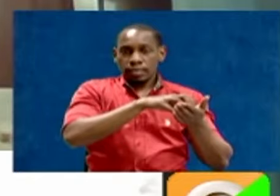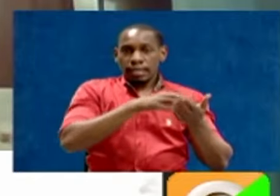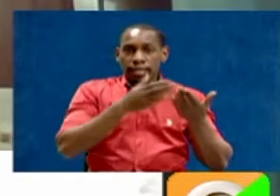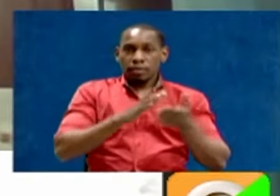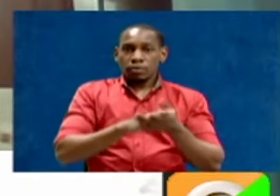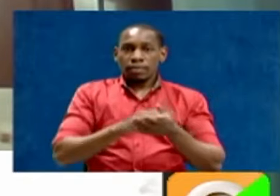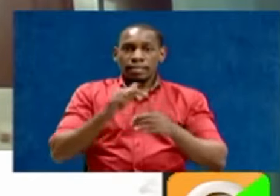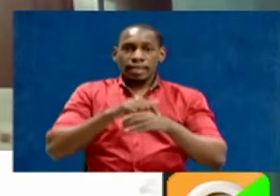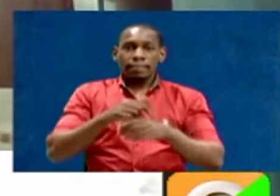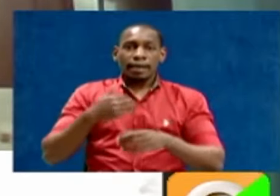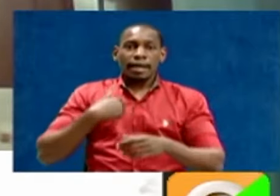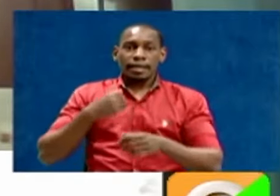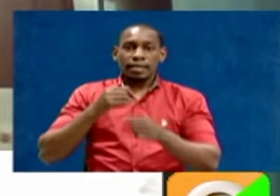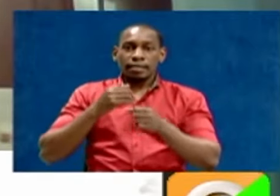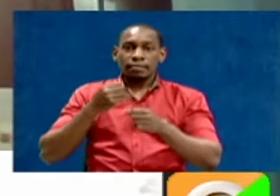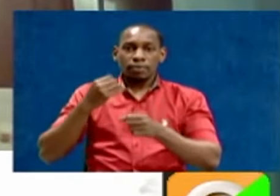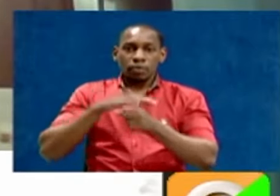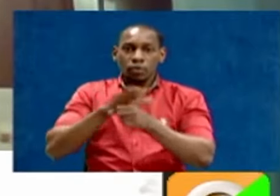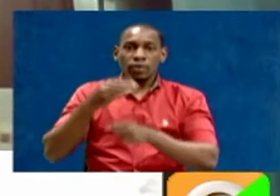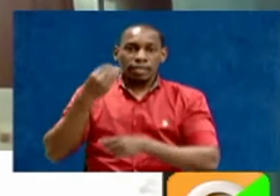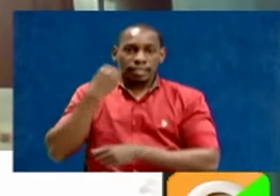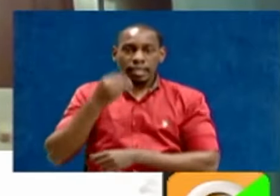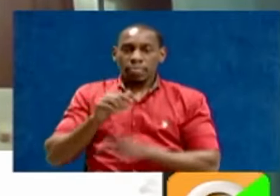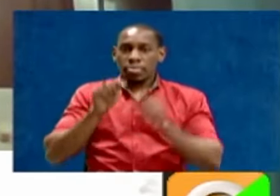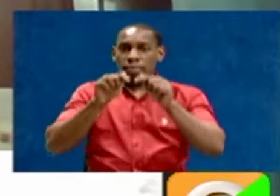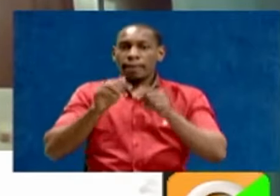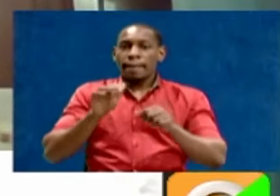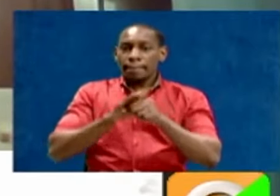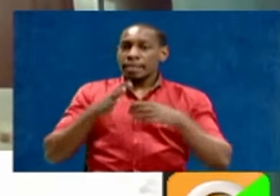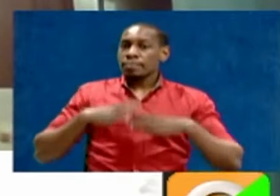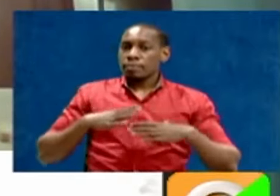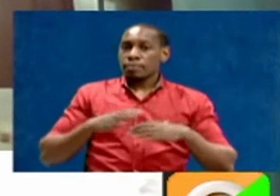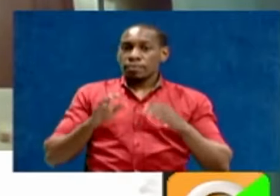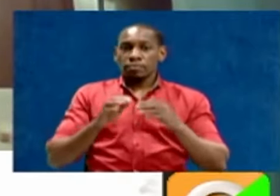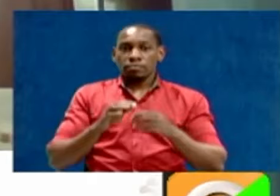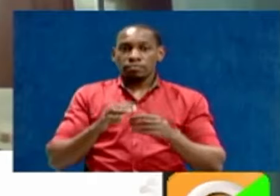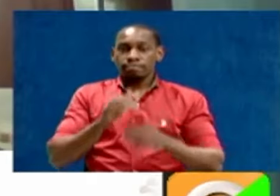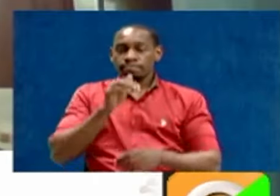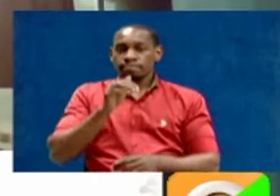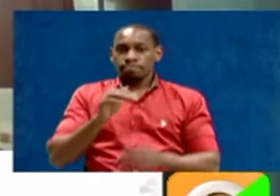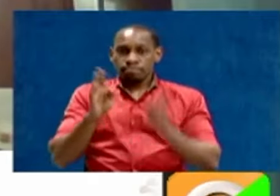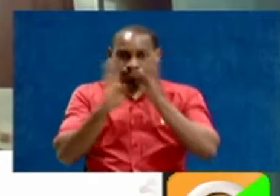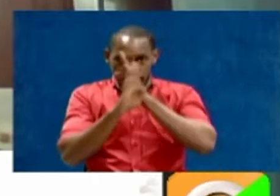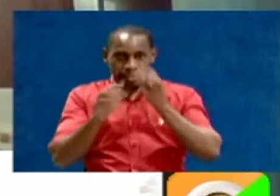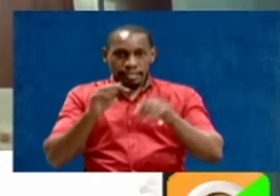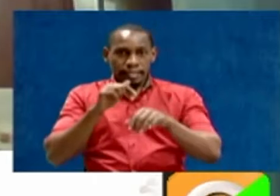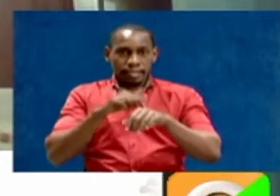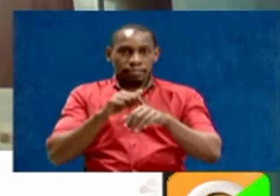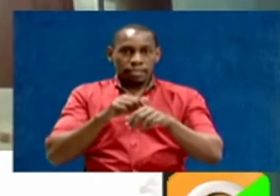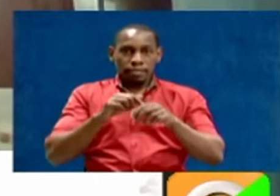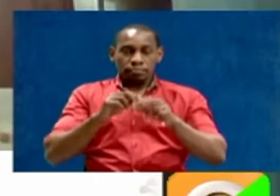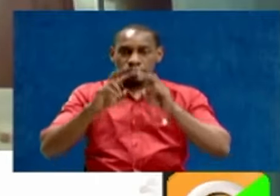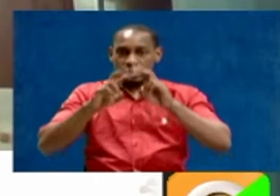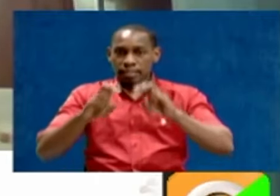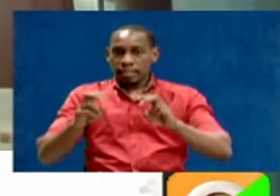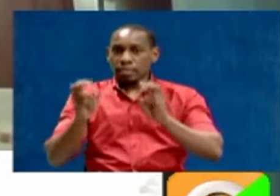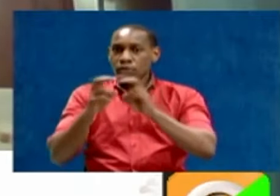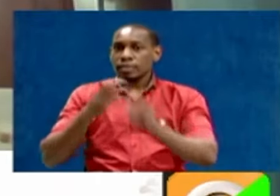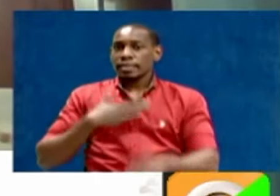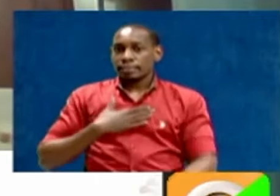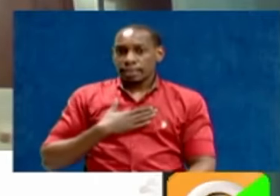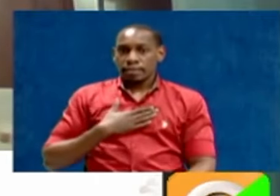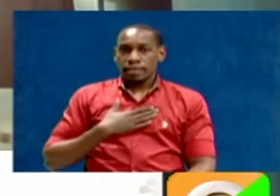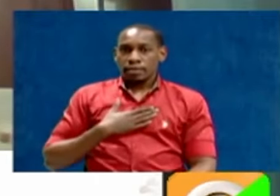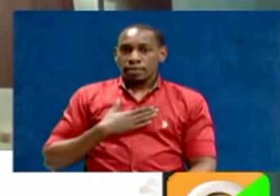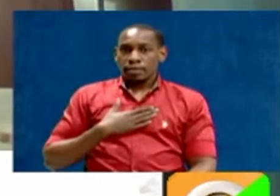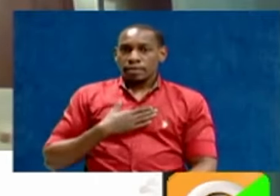criminal, and that drove many people underground. In fact, I remember when I tried to trace back my contacts,